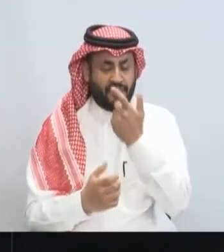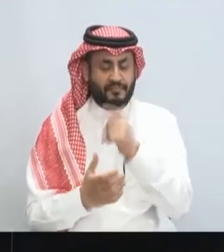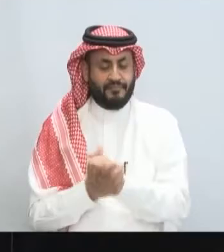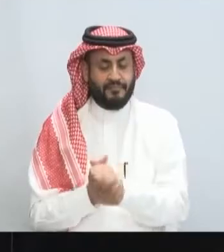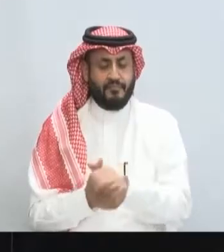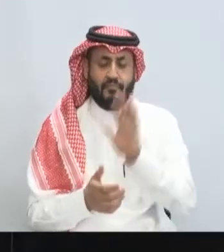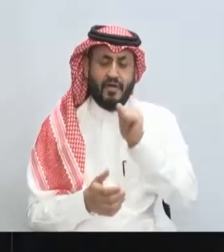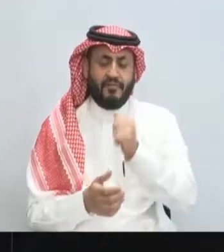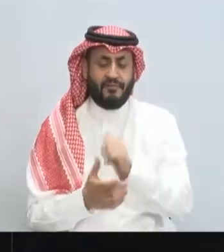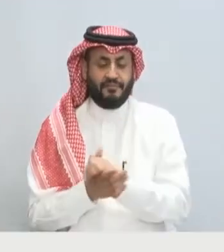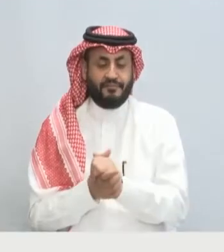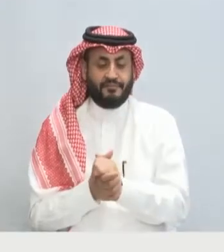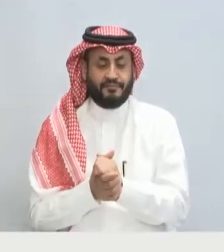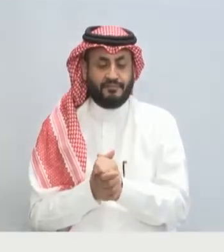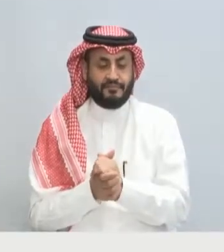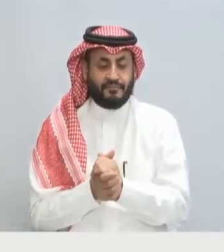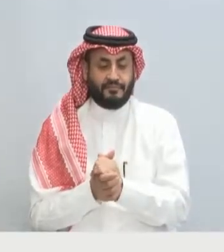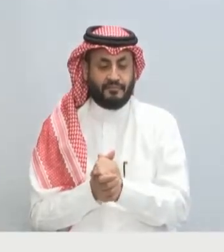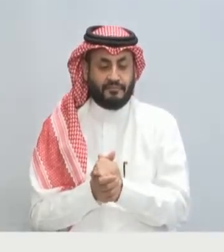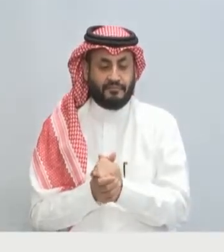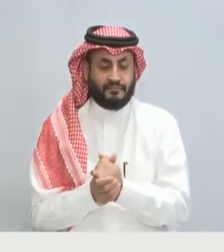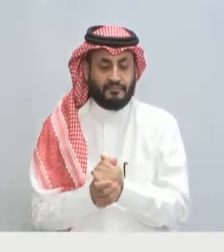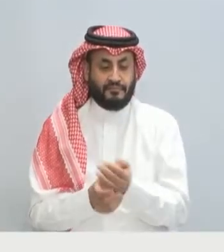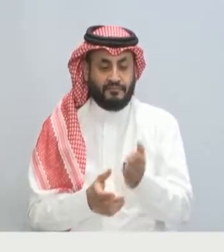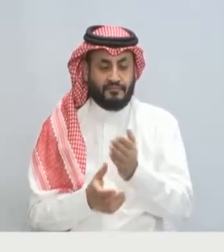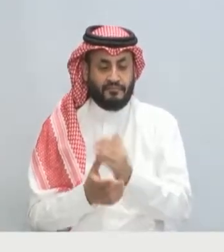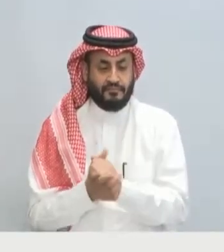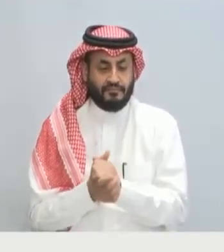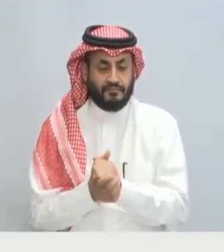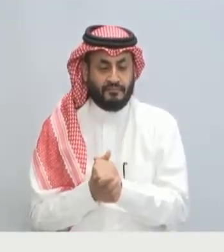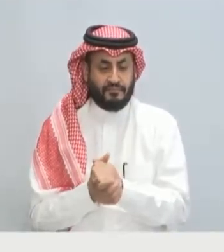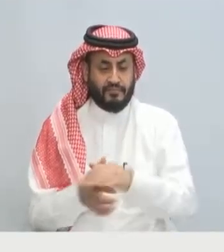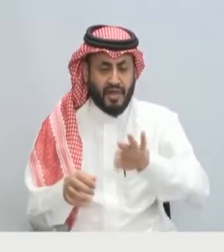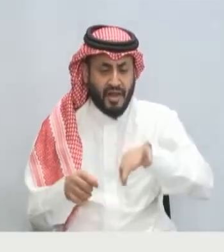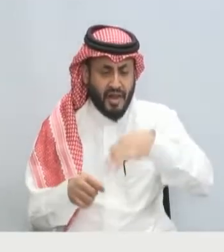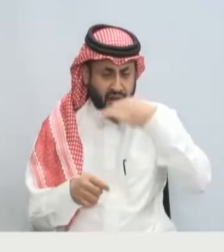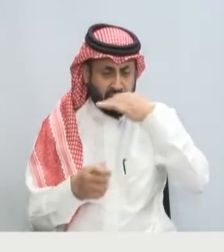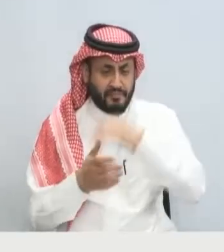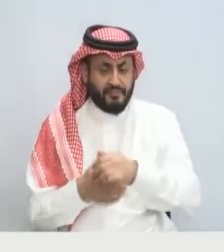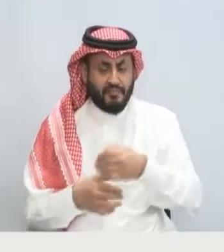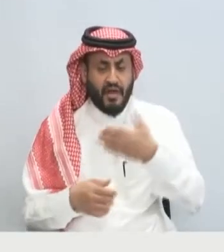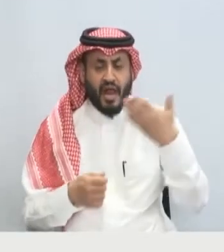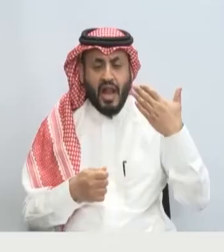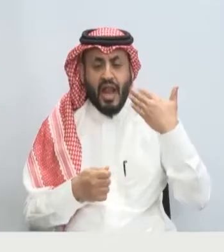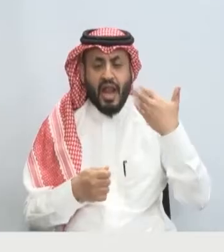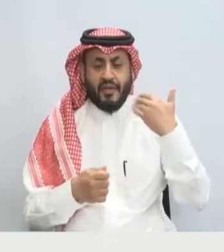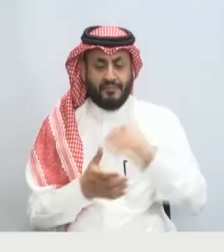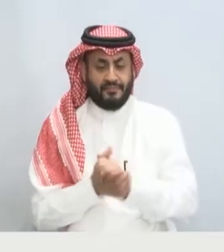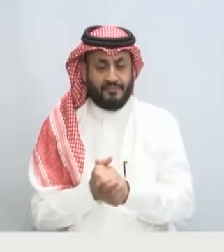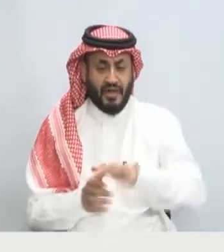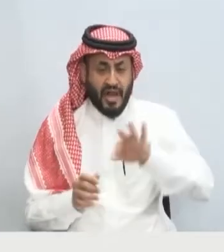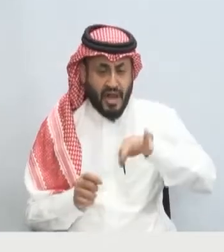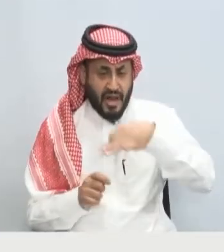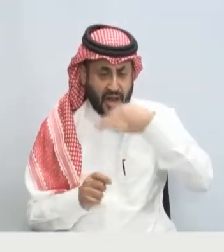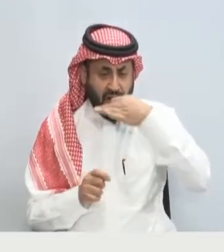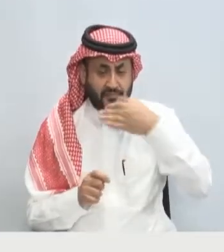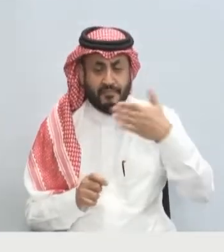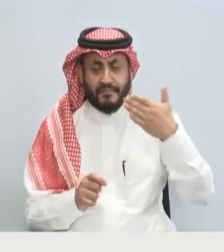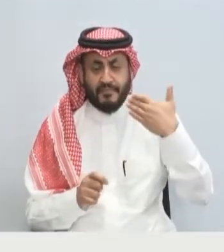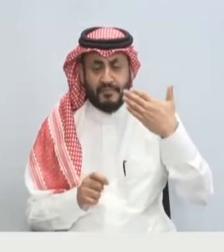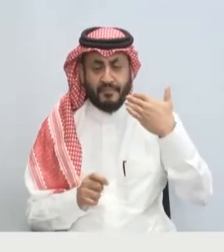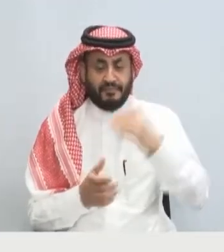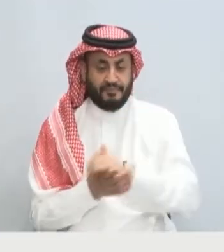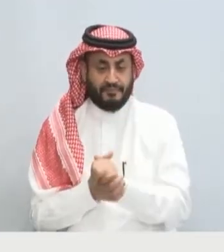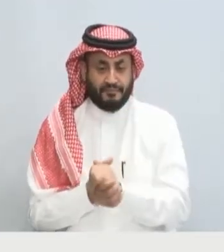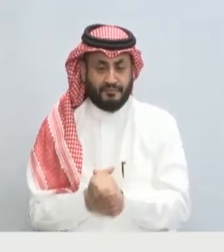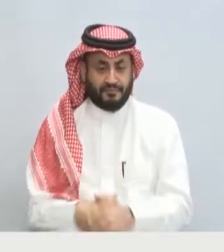sour. And finally, my soap is hot. My soap